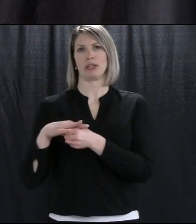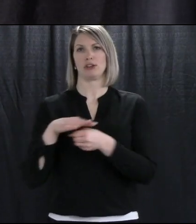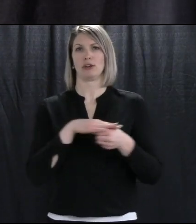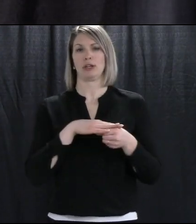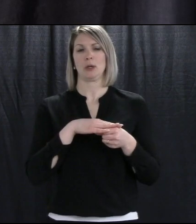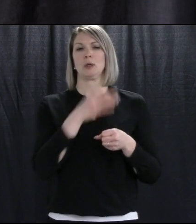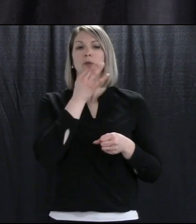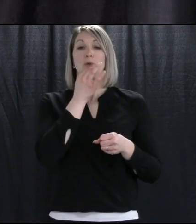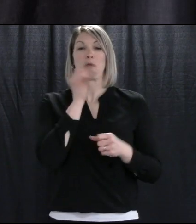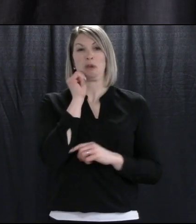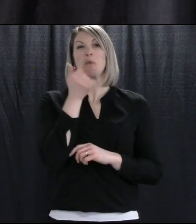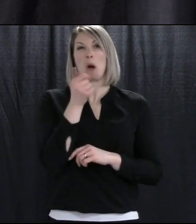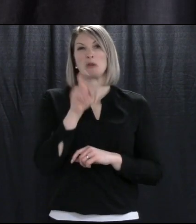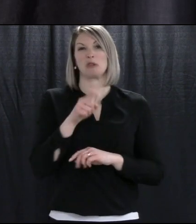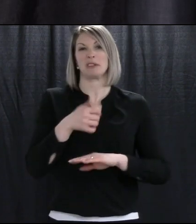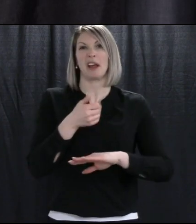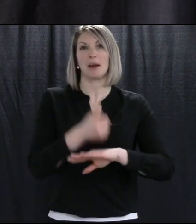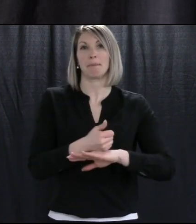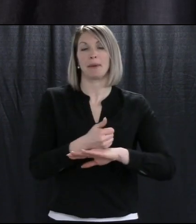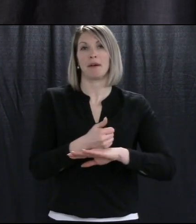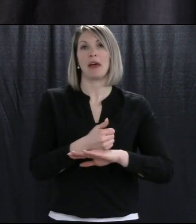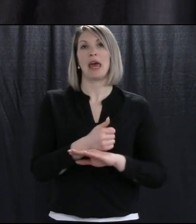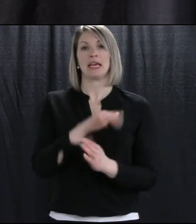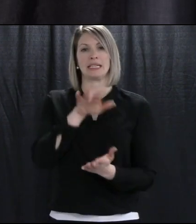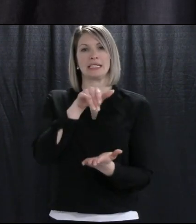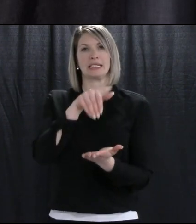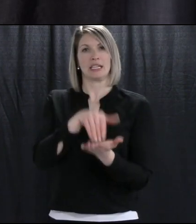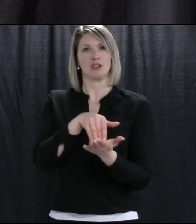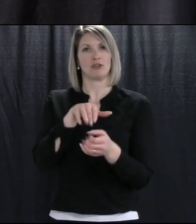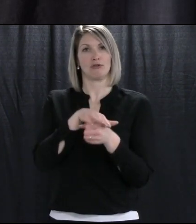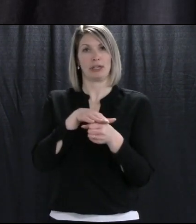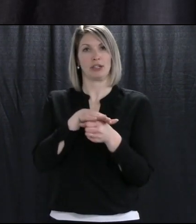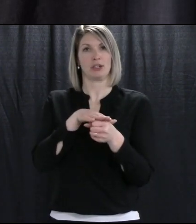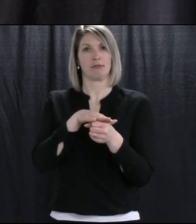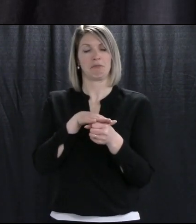next 24 hours, and Central by Monday.